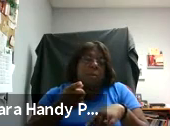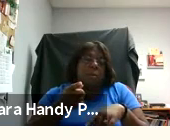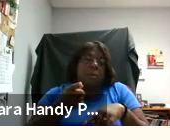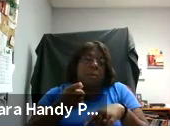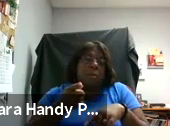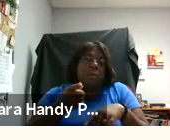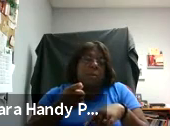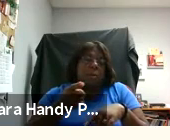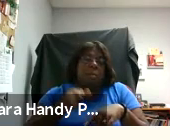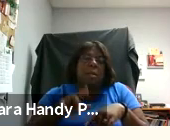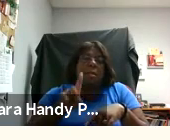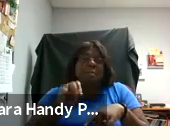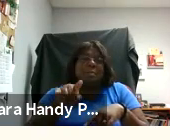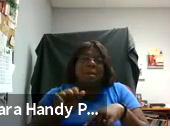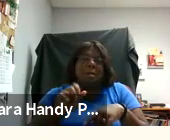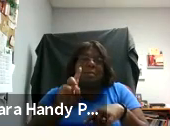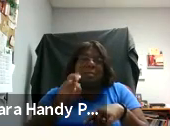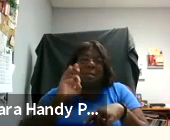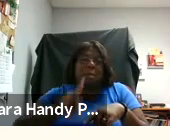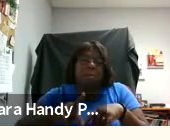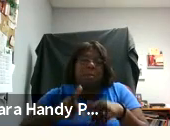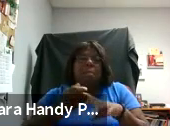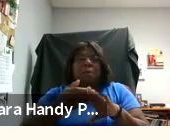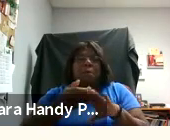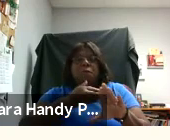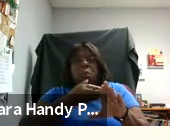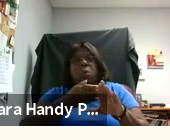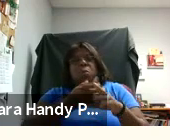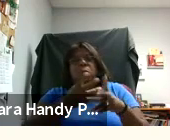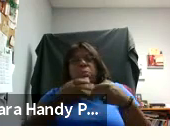basically a data dump from prior to when we merged.